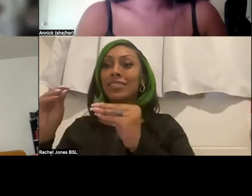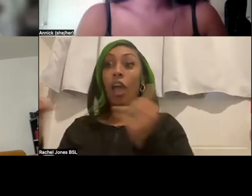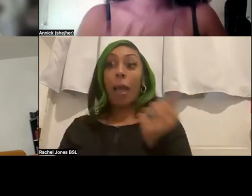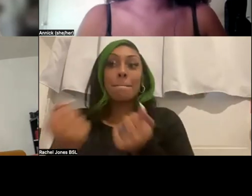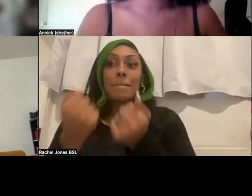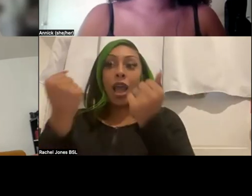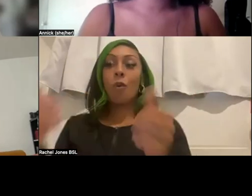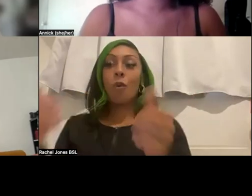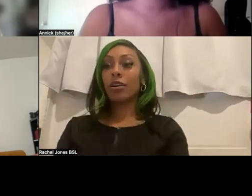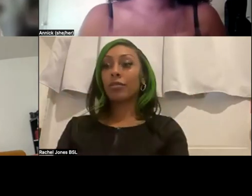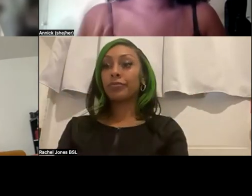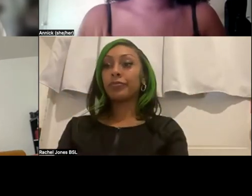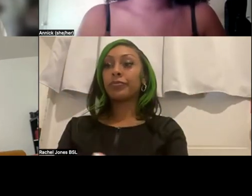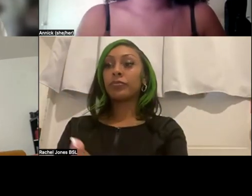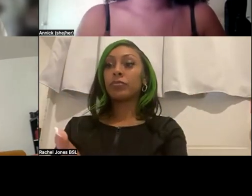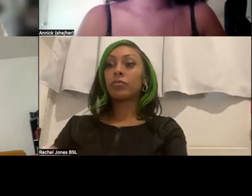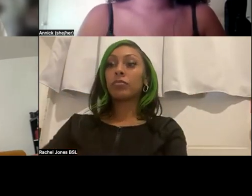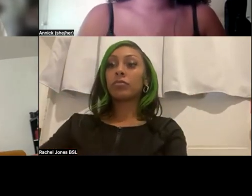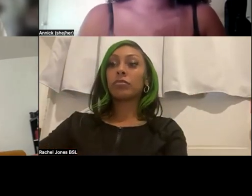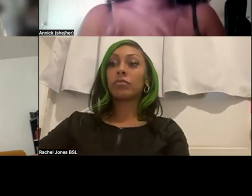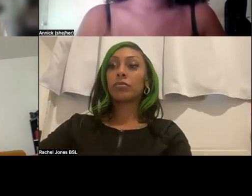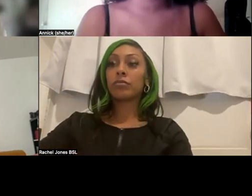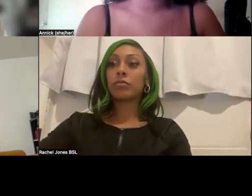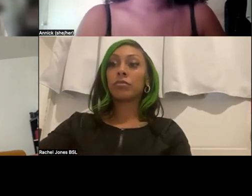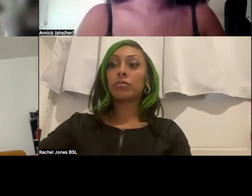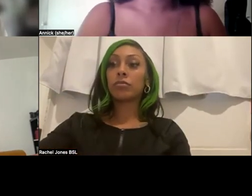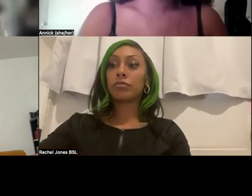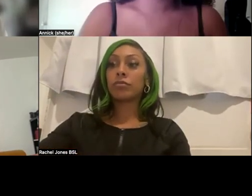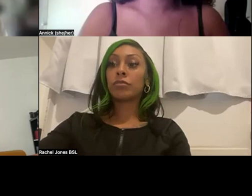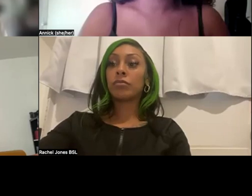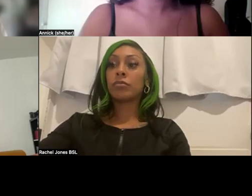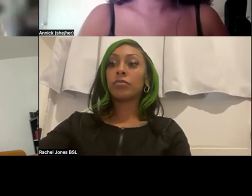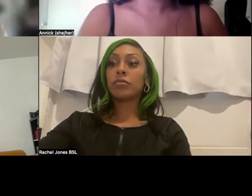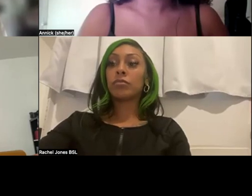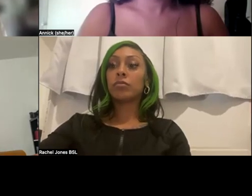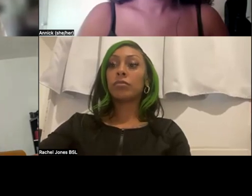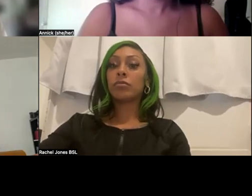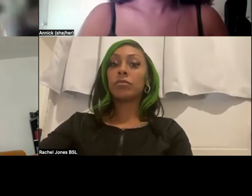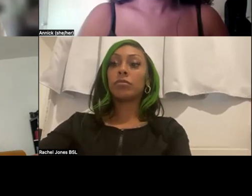It already exists. It's just being invisibilized and not supported correctly.